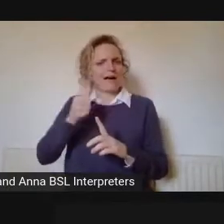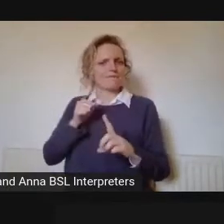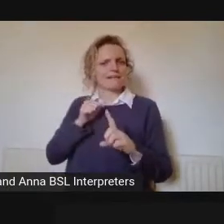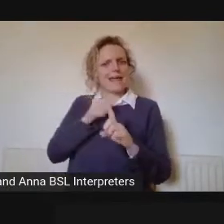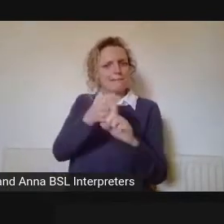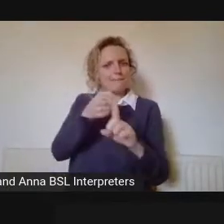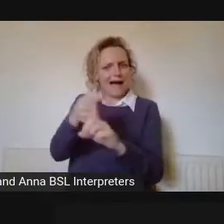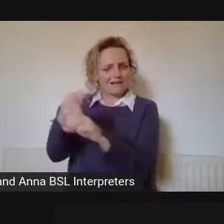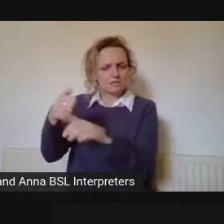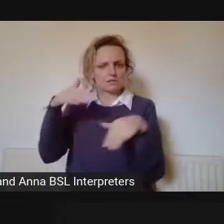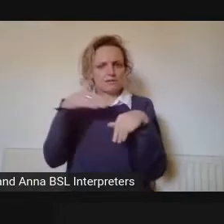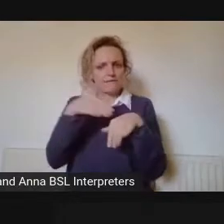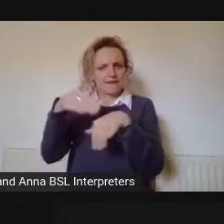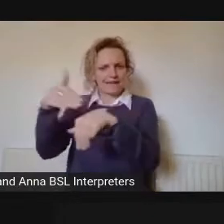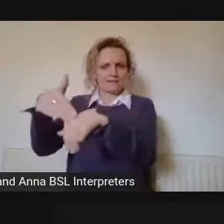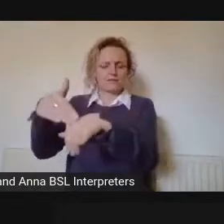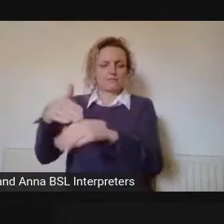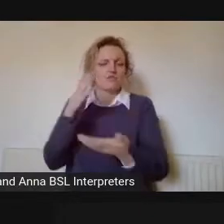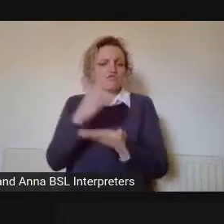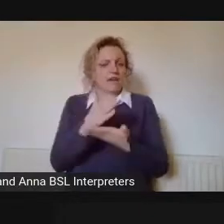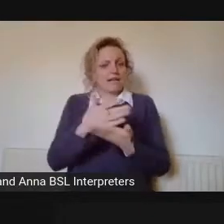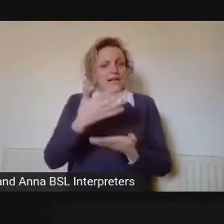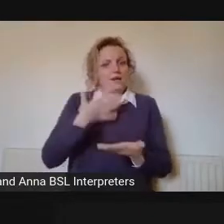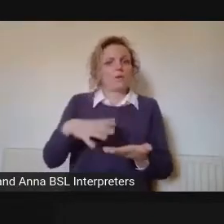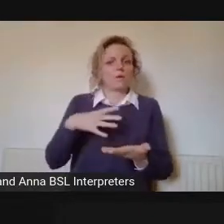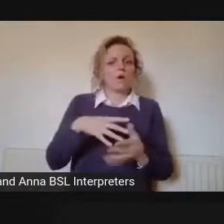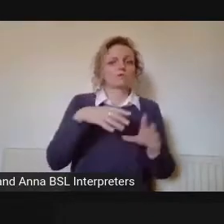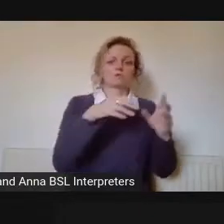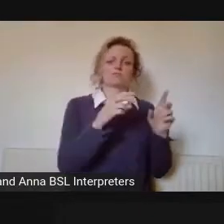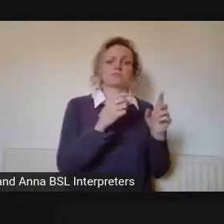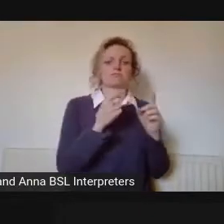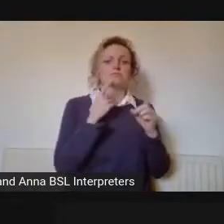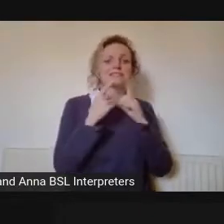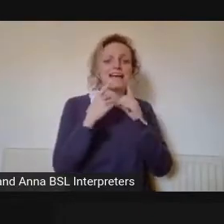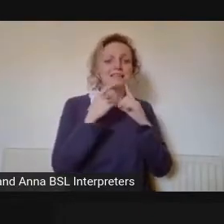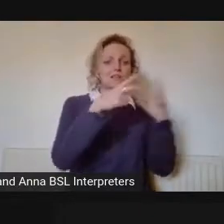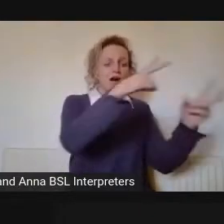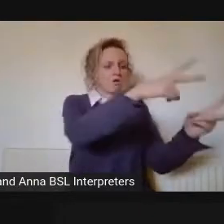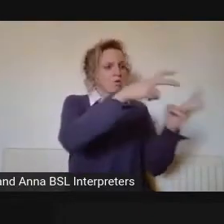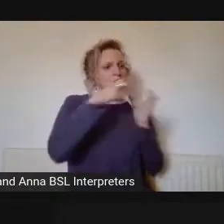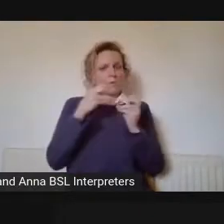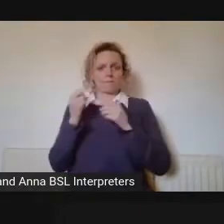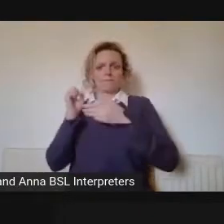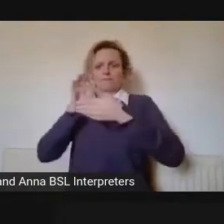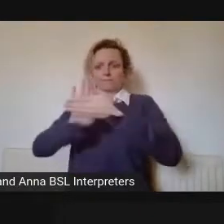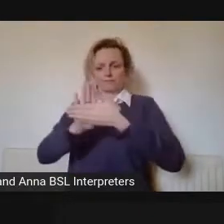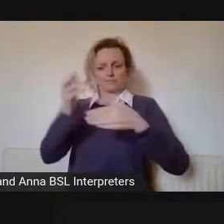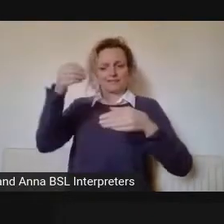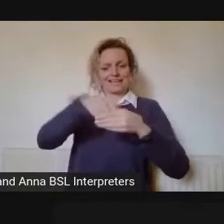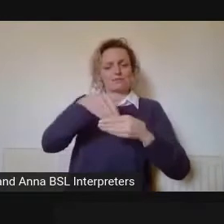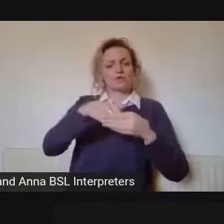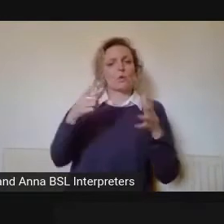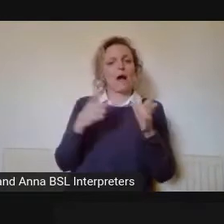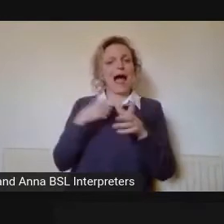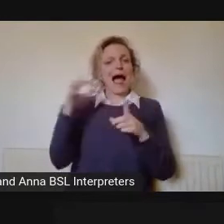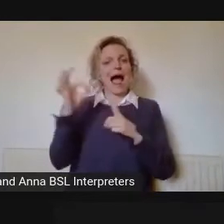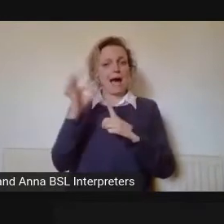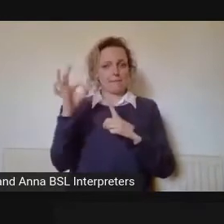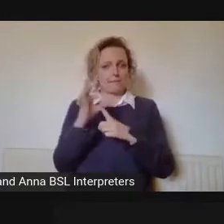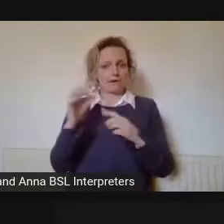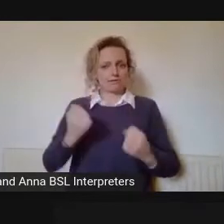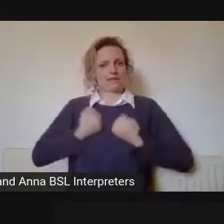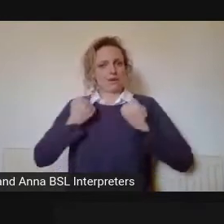know, eventually from the apps and data sets that they put together is actually going to be used for policy. But what we're